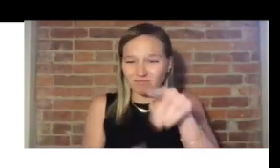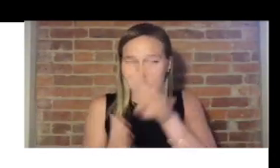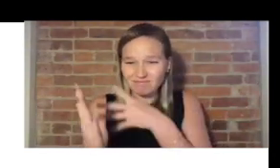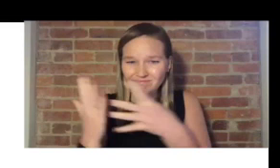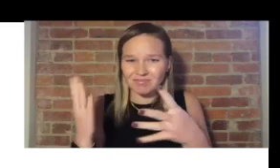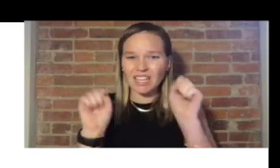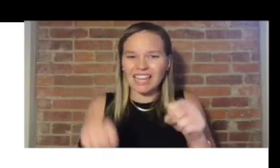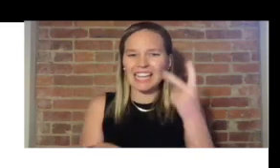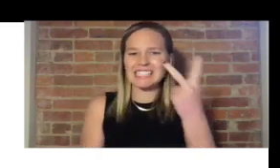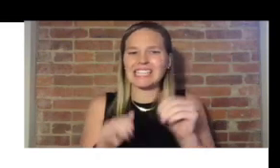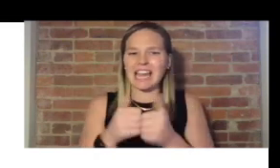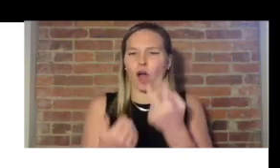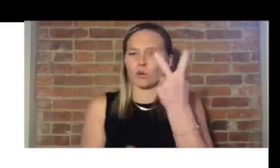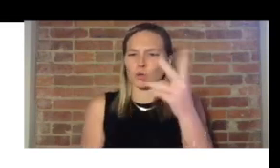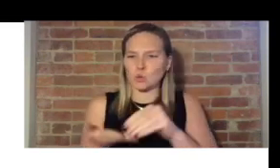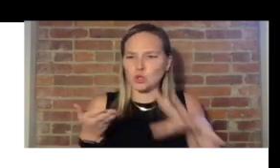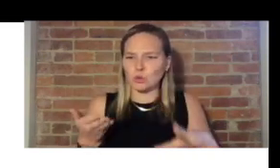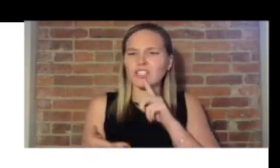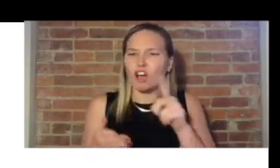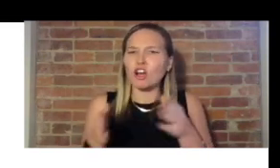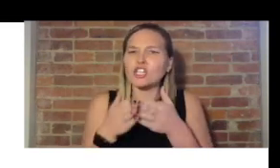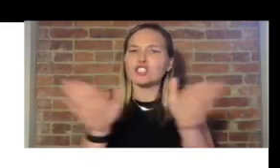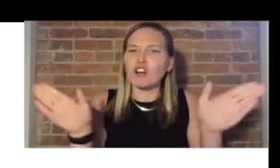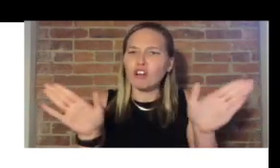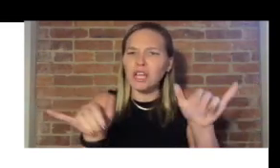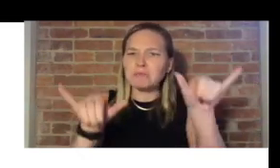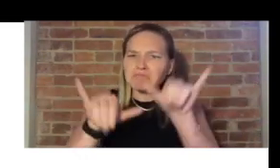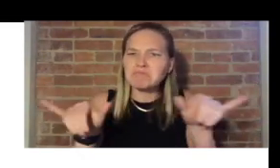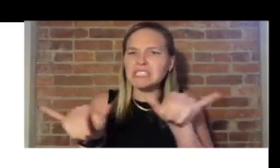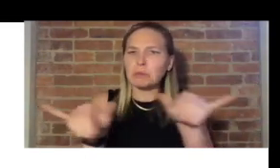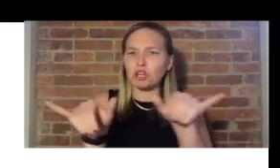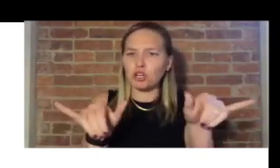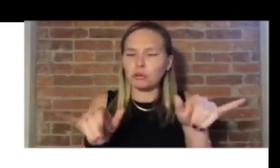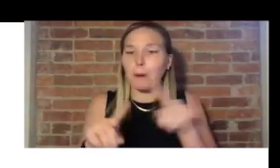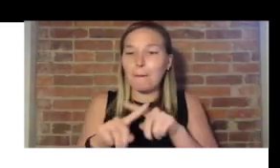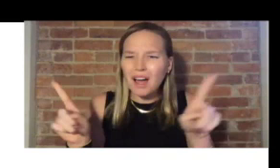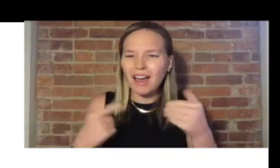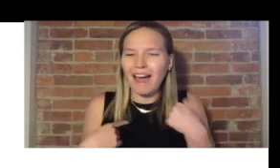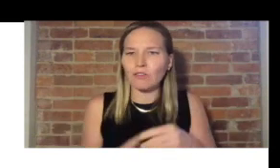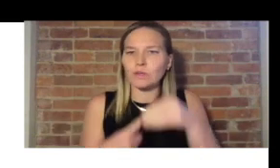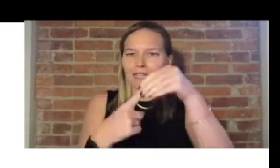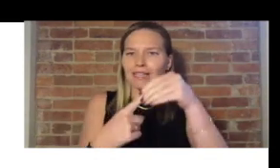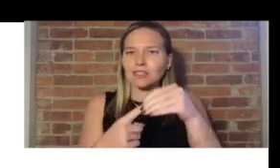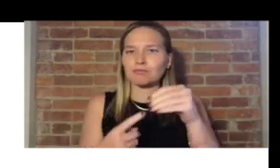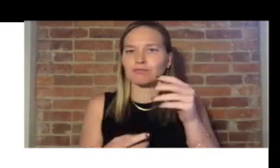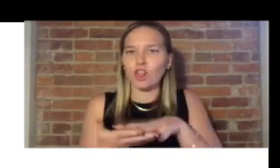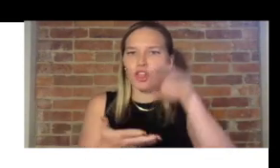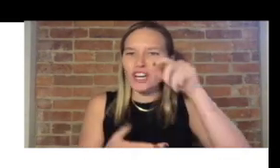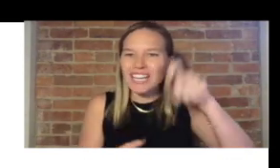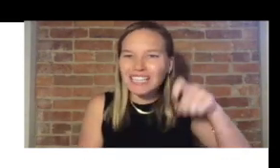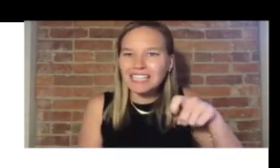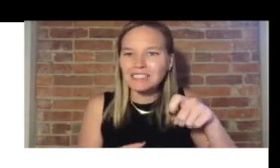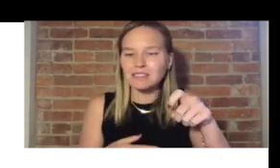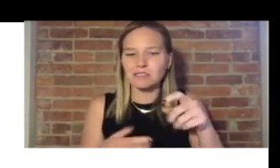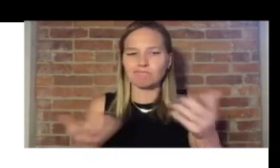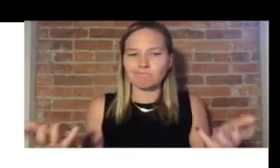been shown to impact learning. So here you can see how two students can remain generally similar, but still have